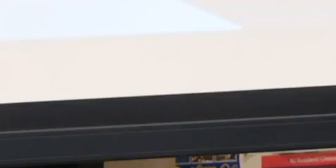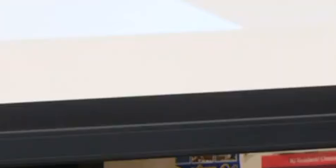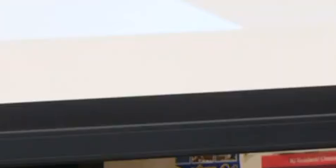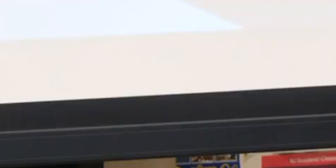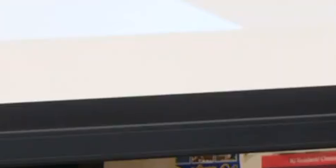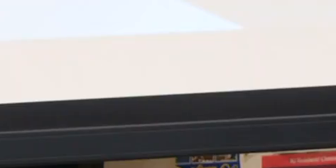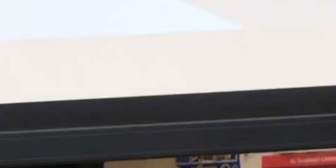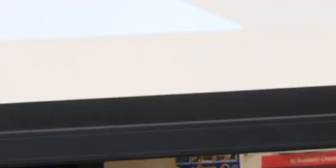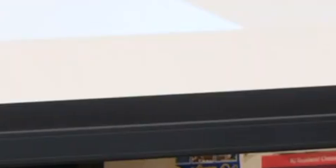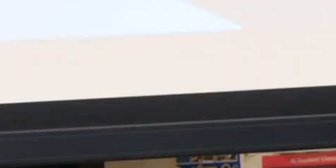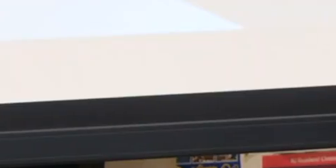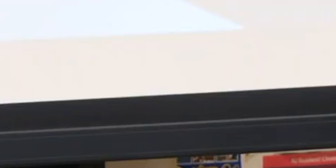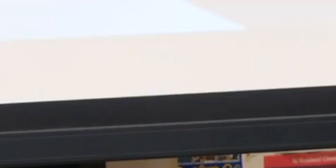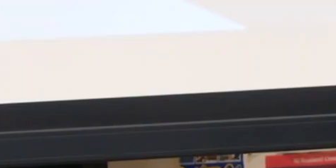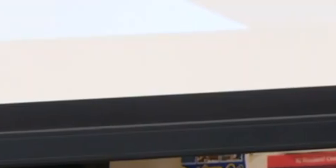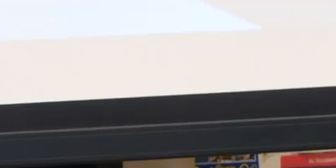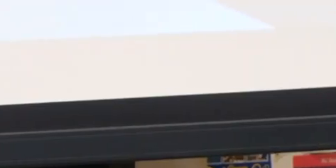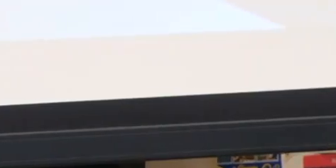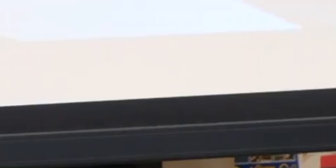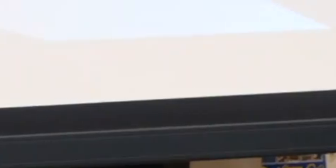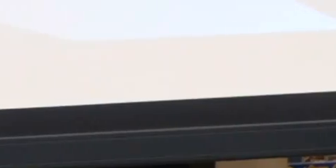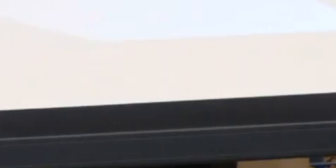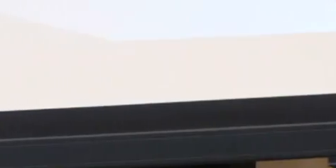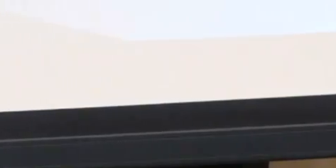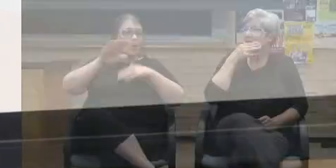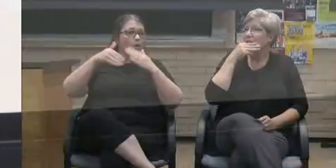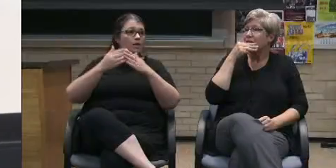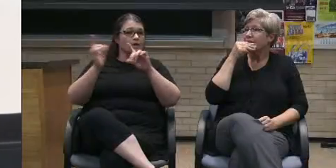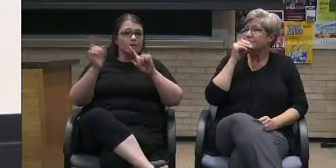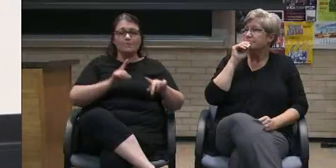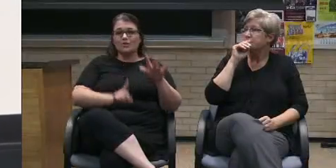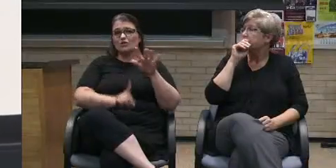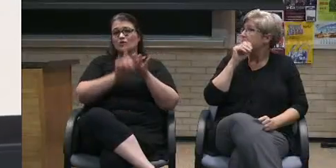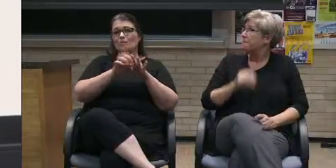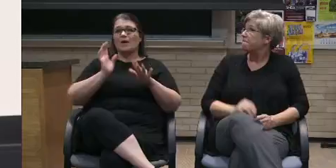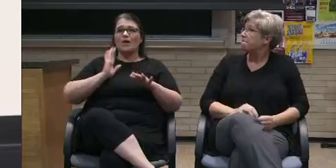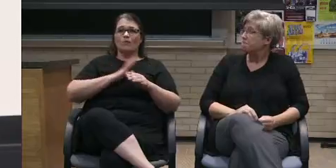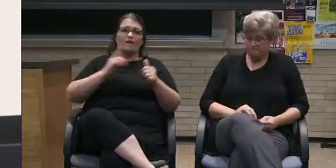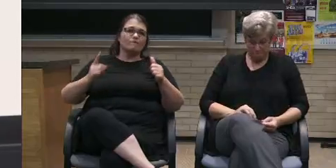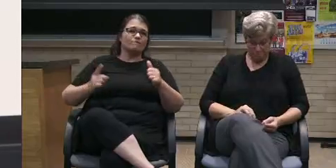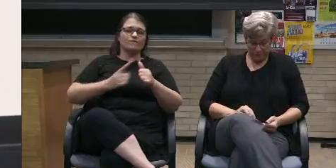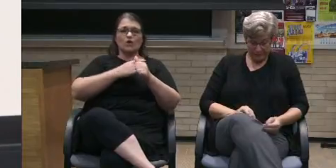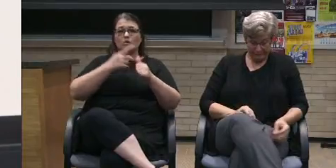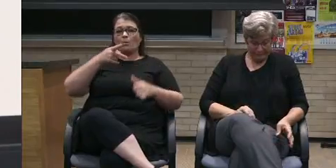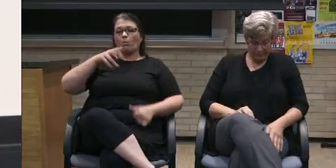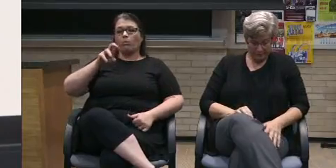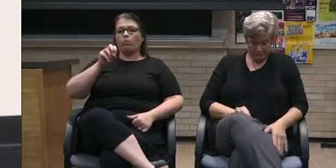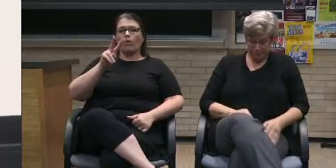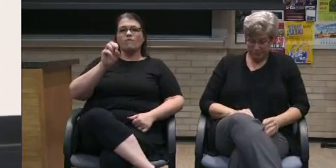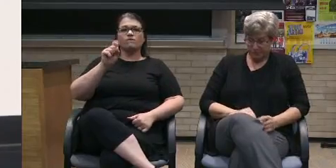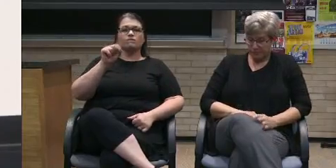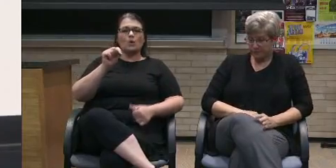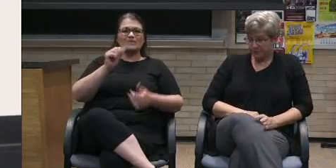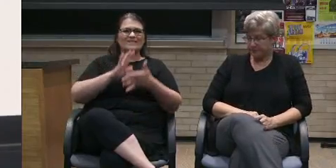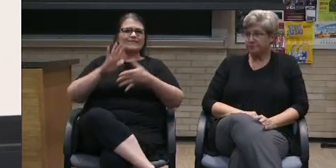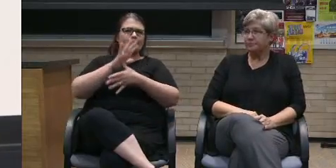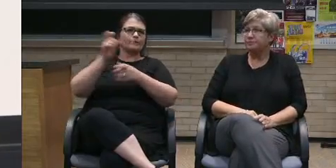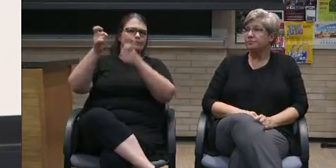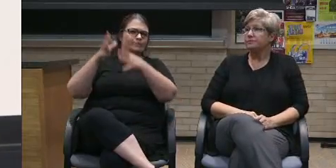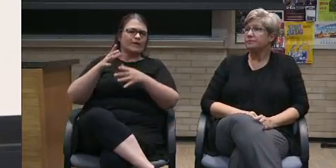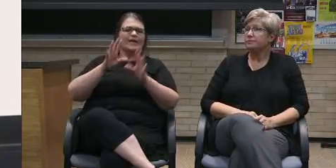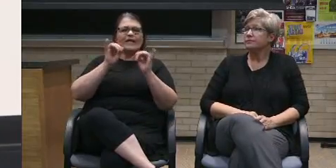All right. Number one, I want to thank you all for showing up for our very first Provost interview presentation